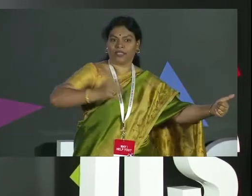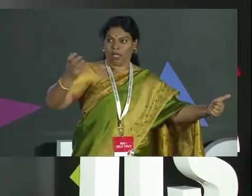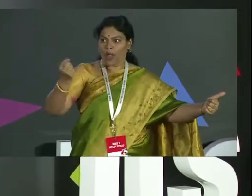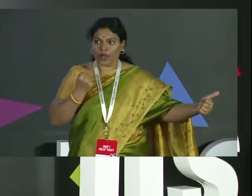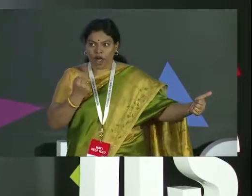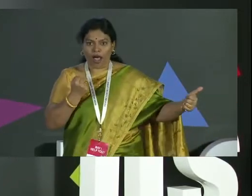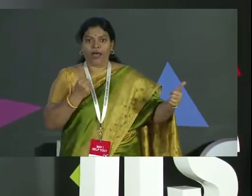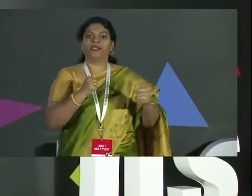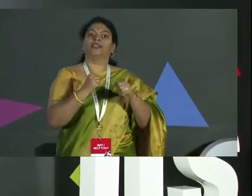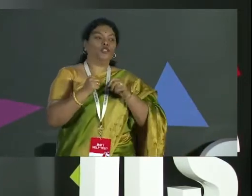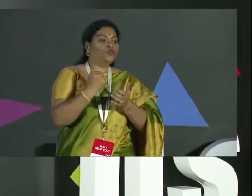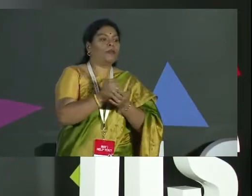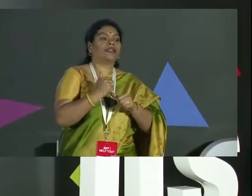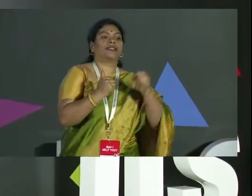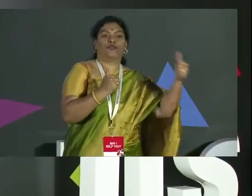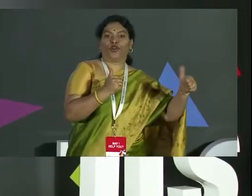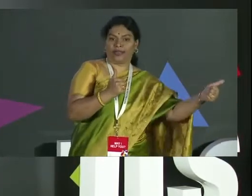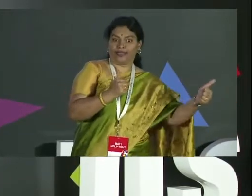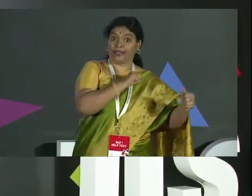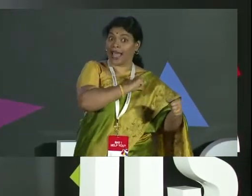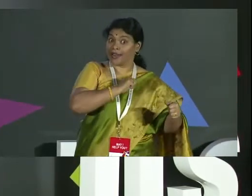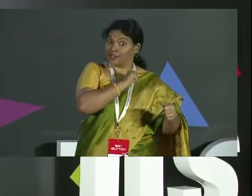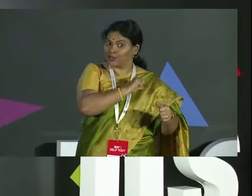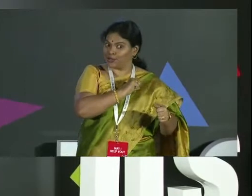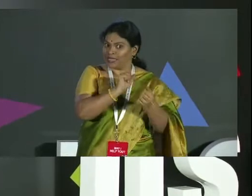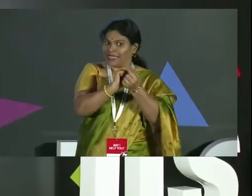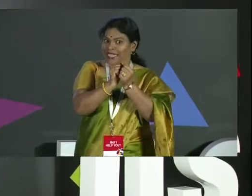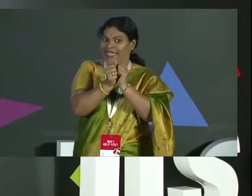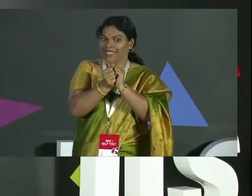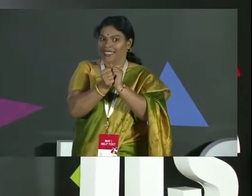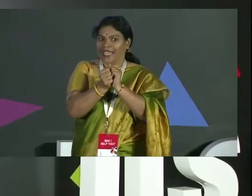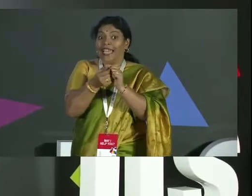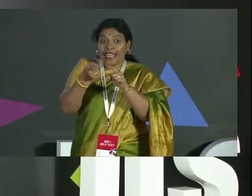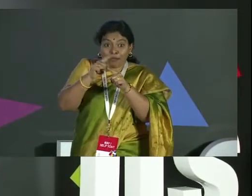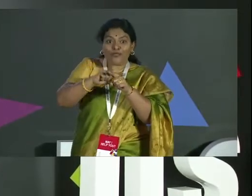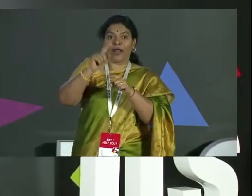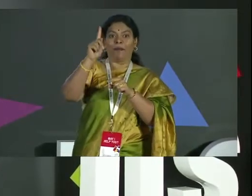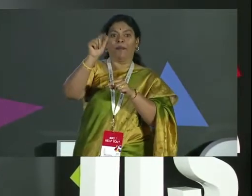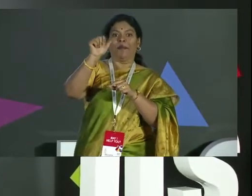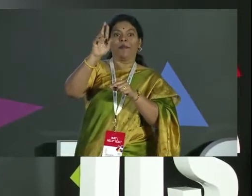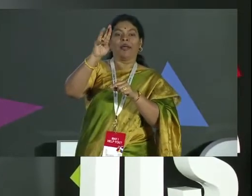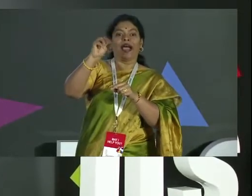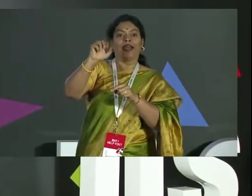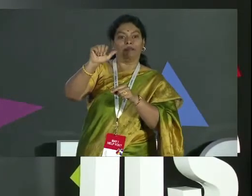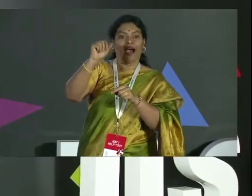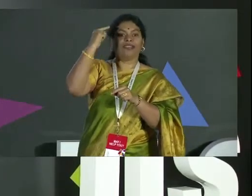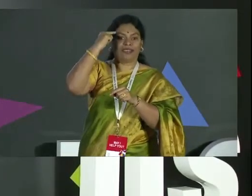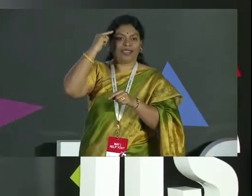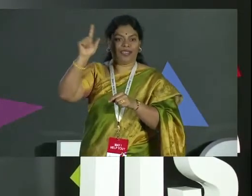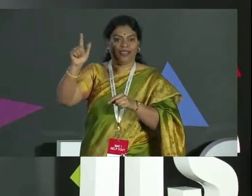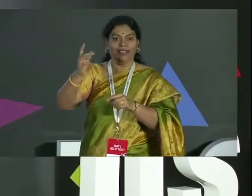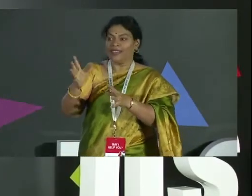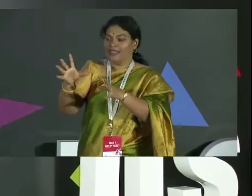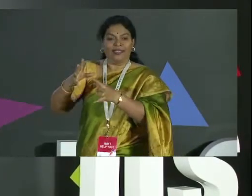thing is, the entire attitude flips over if you come with the attitude of karma. The person receiving charity is actually